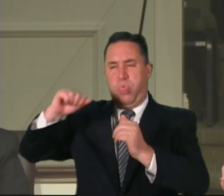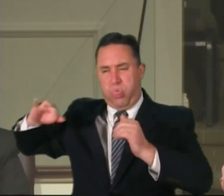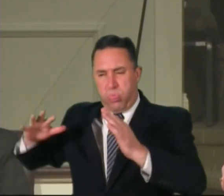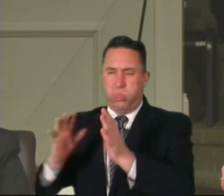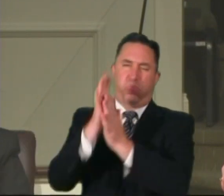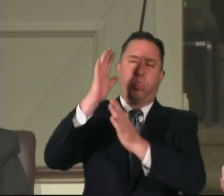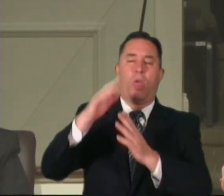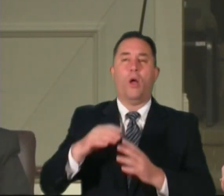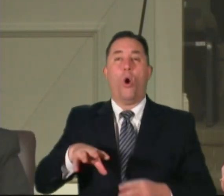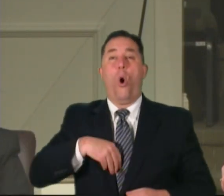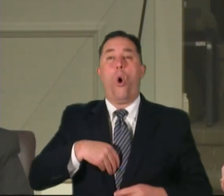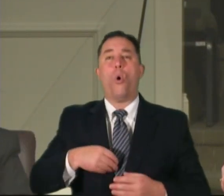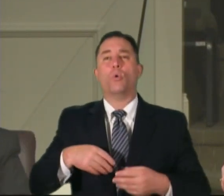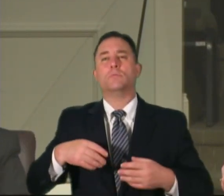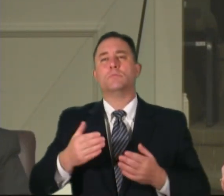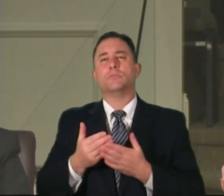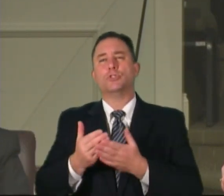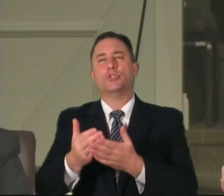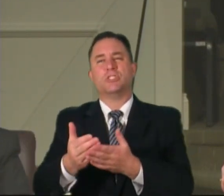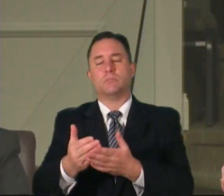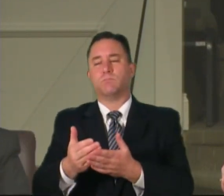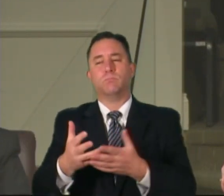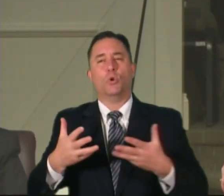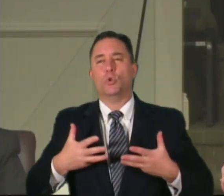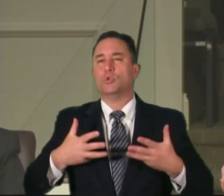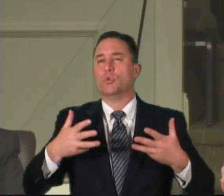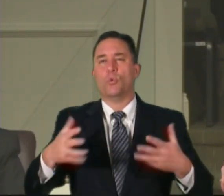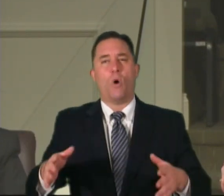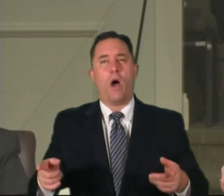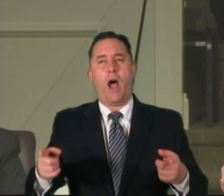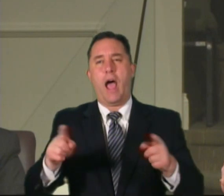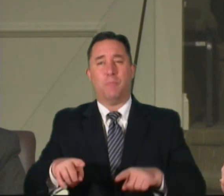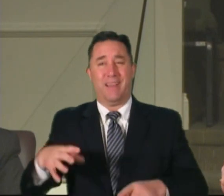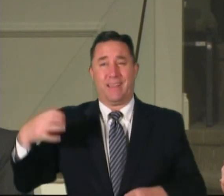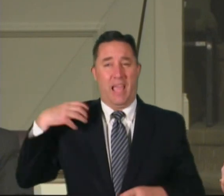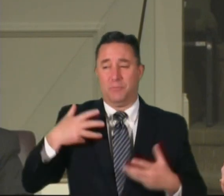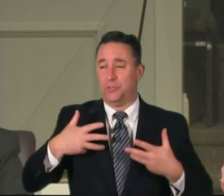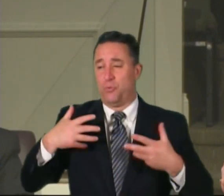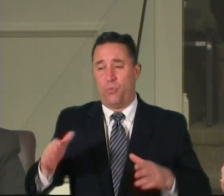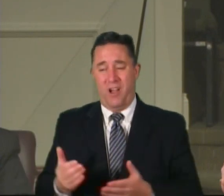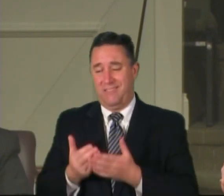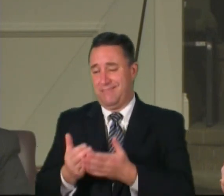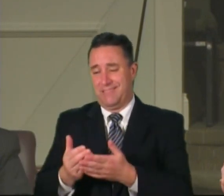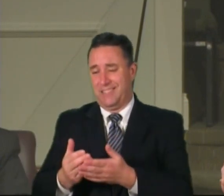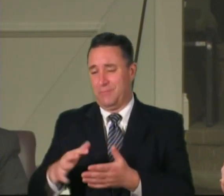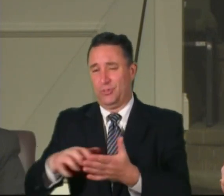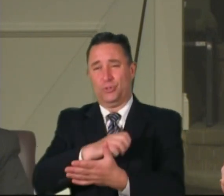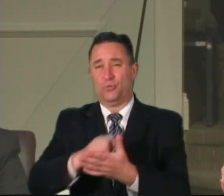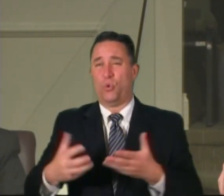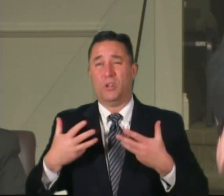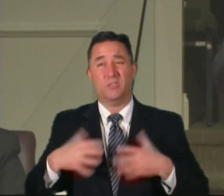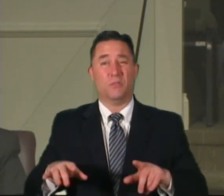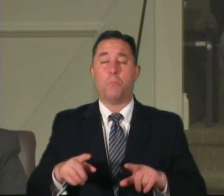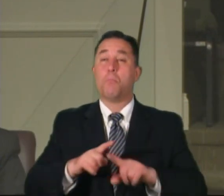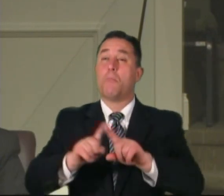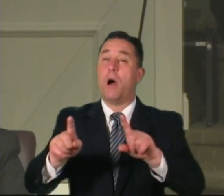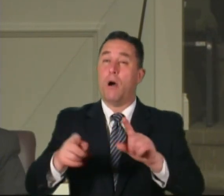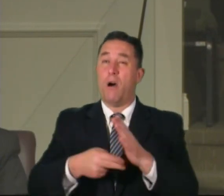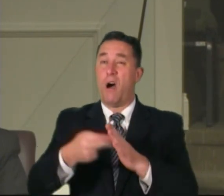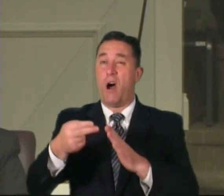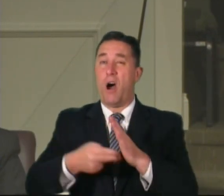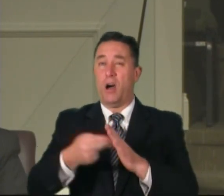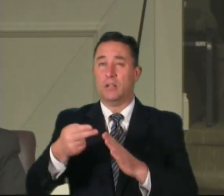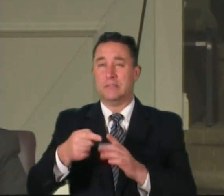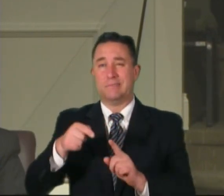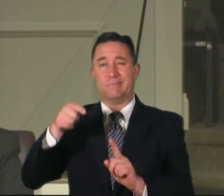owner of the ship, who was aboard the ship, did not want that, or that captain did not want to have his ship destroyed. But quite frankly, it was